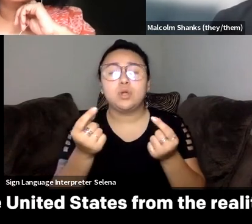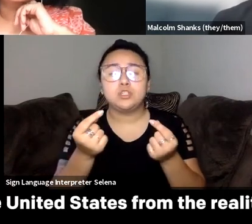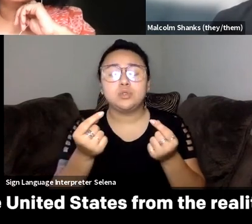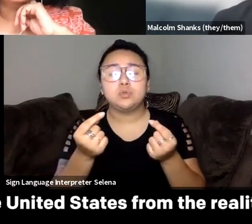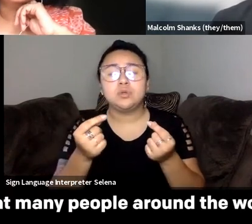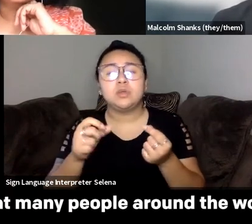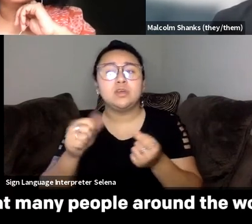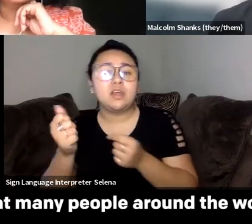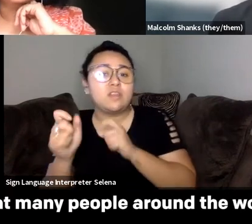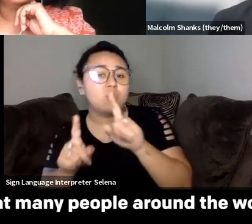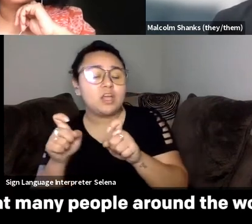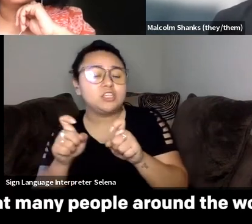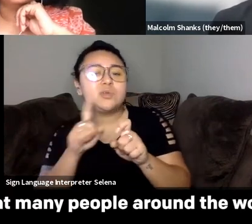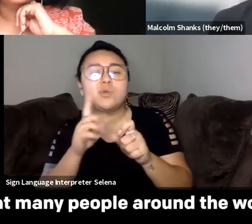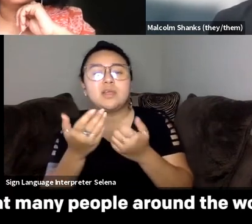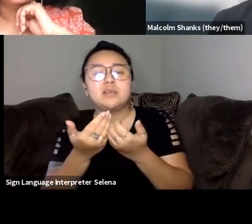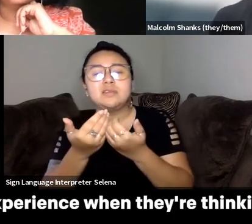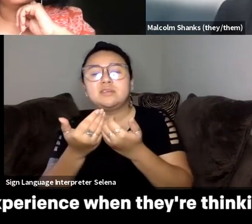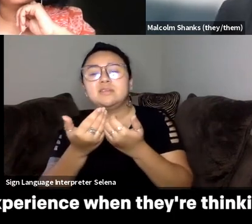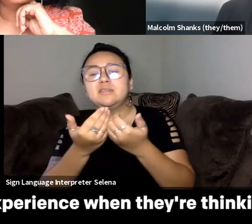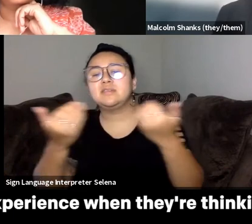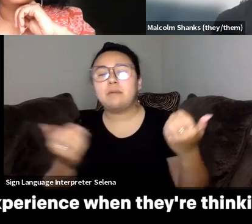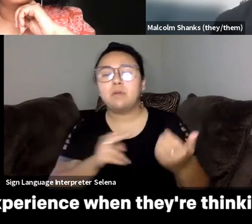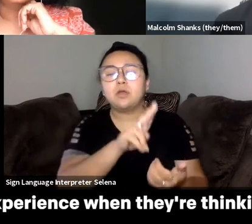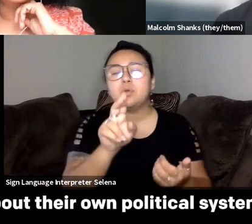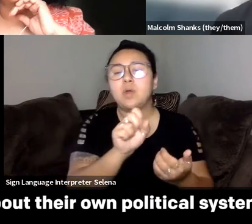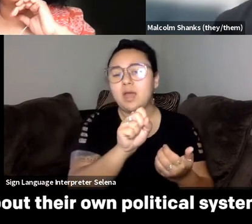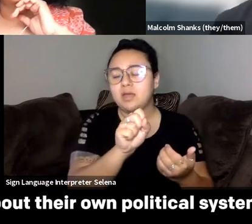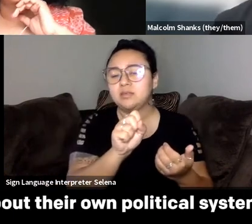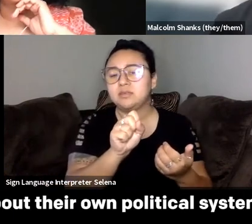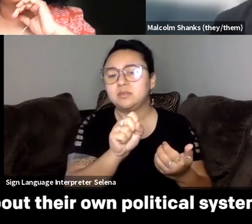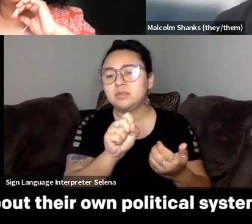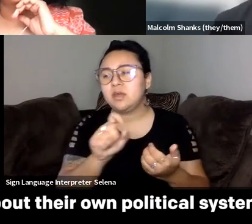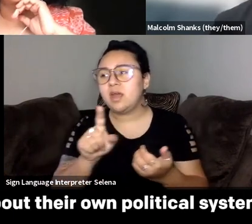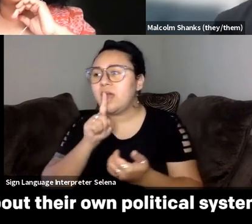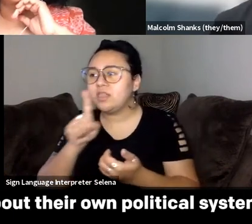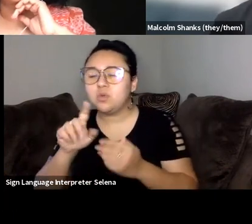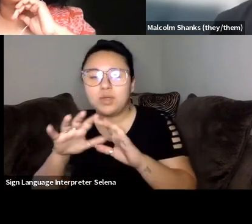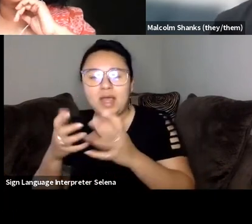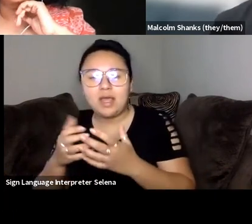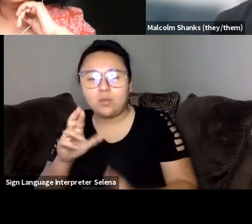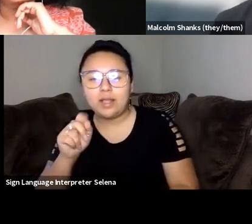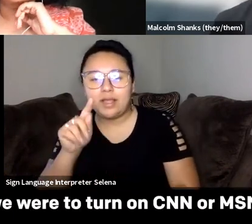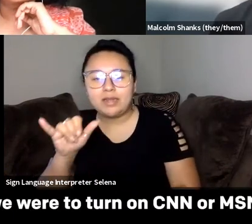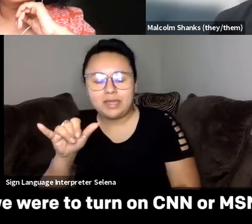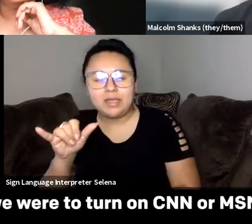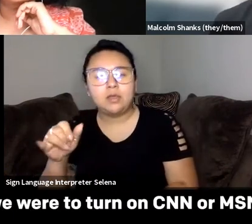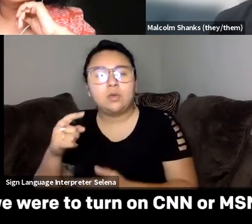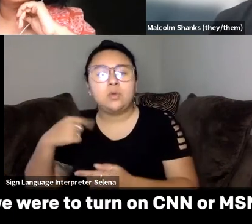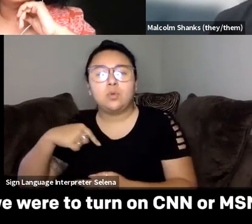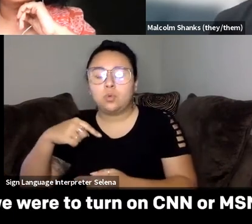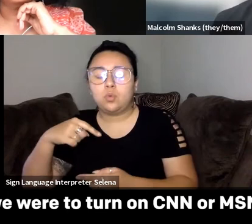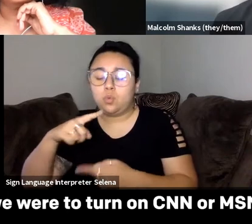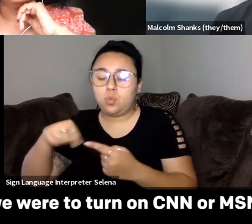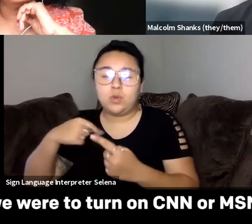the realities that many people around the world experience when they're thinking about their own political systems. If you were to turn